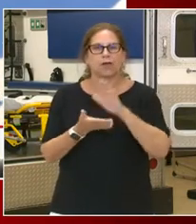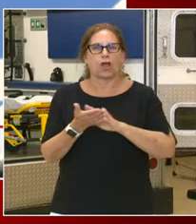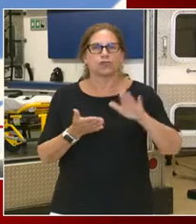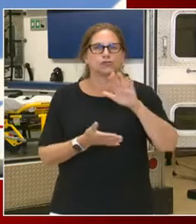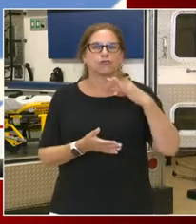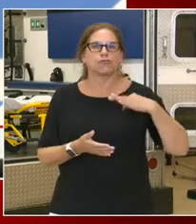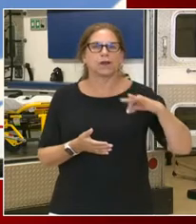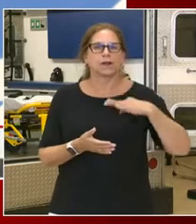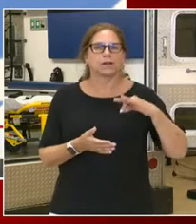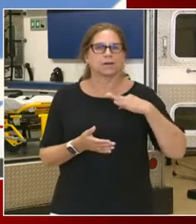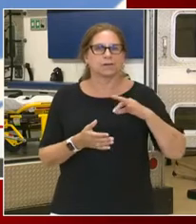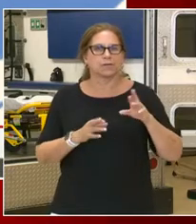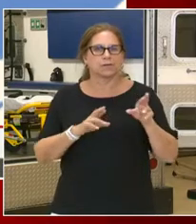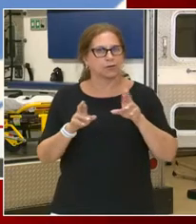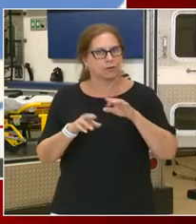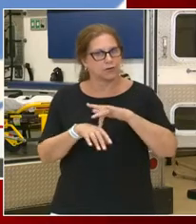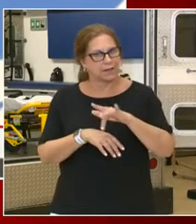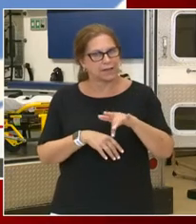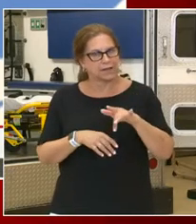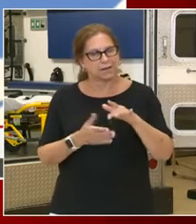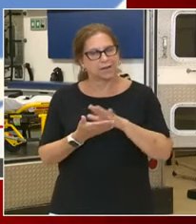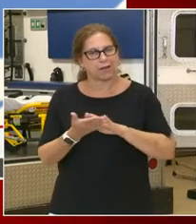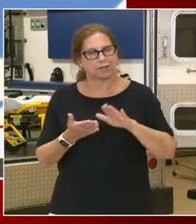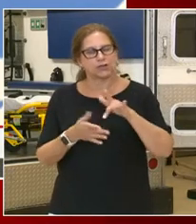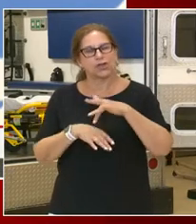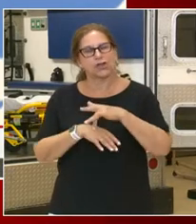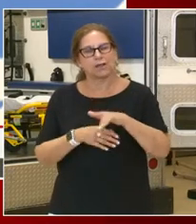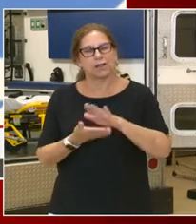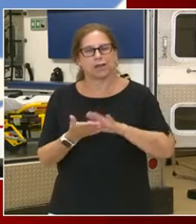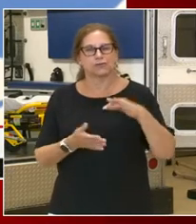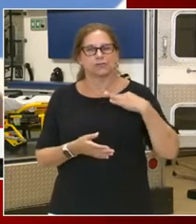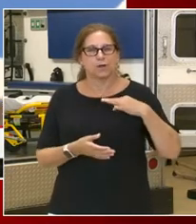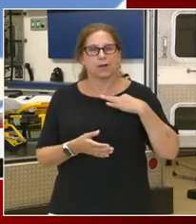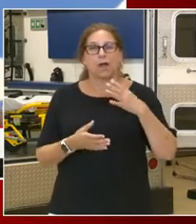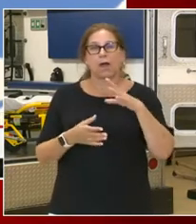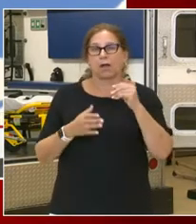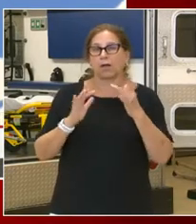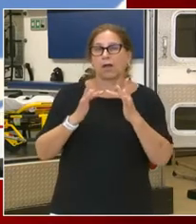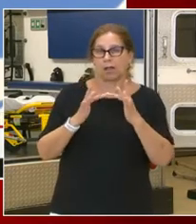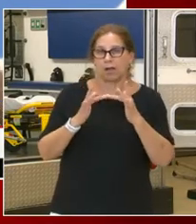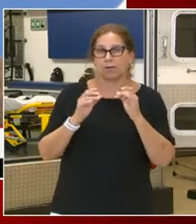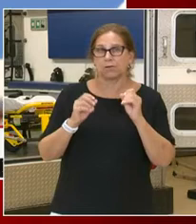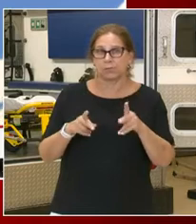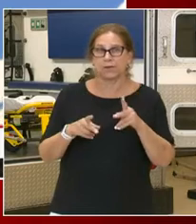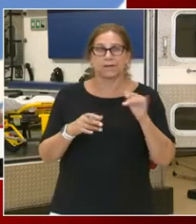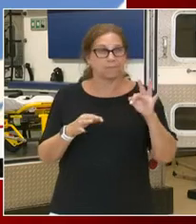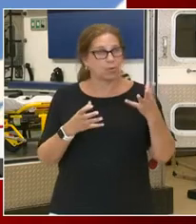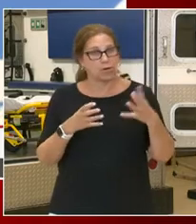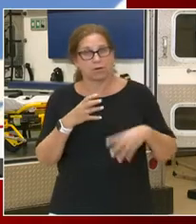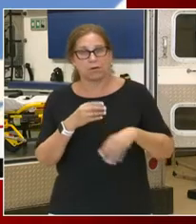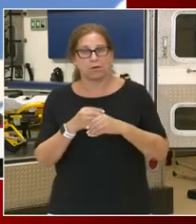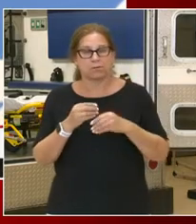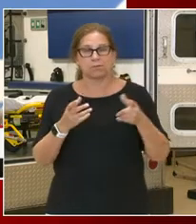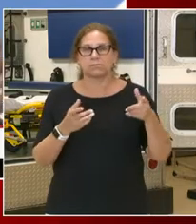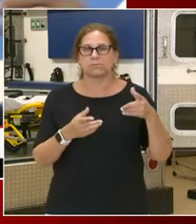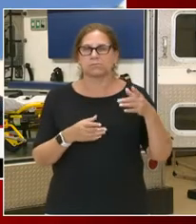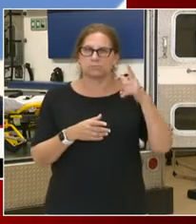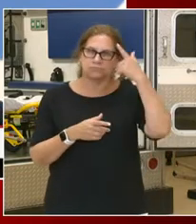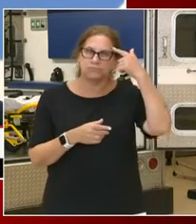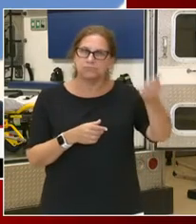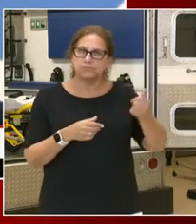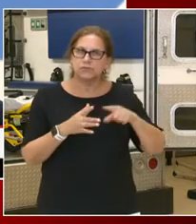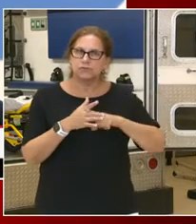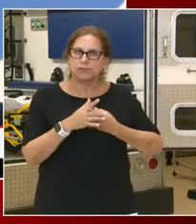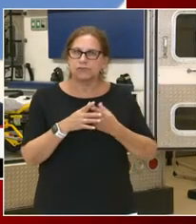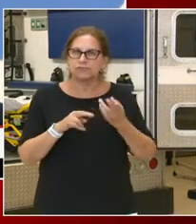off ramps, so that a student can start at workforce level and in their own time and in their own way work their way all the way